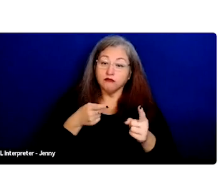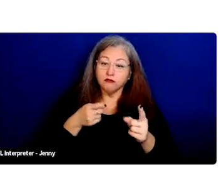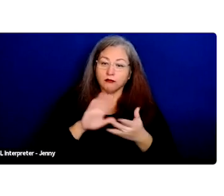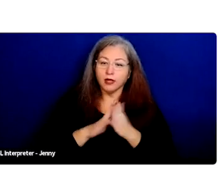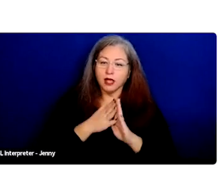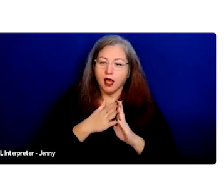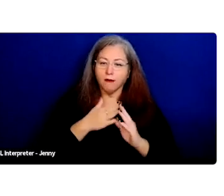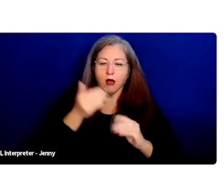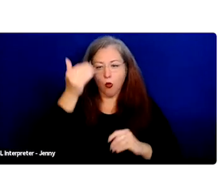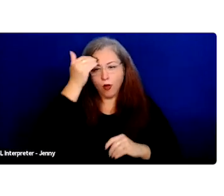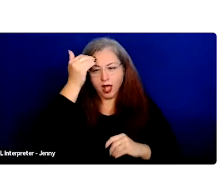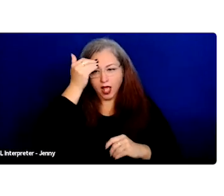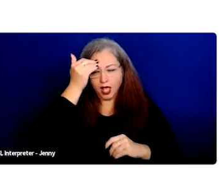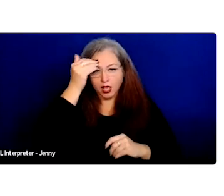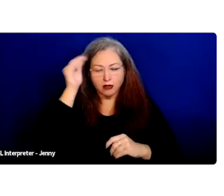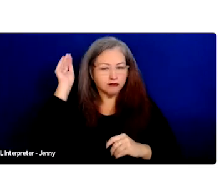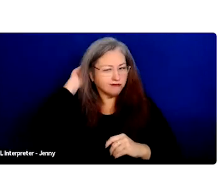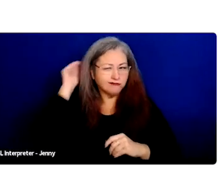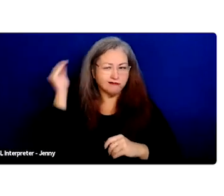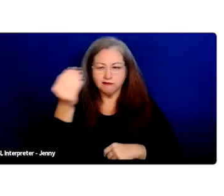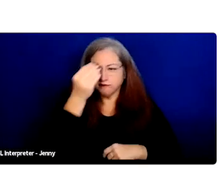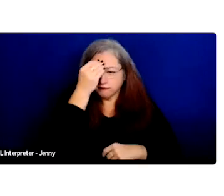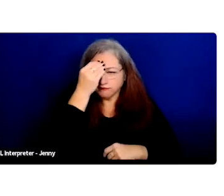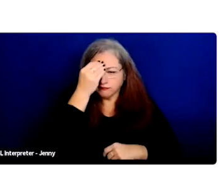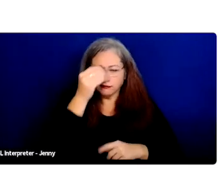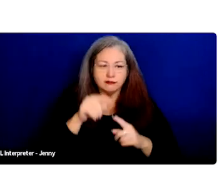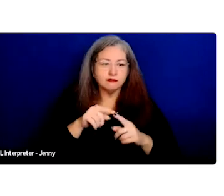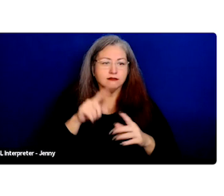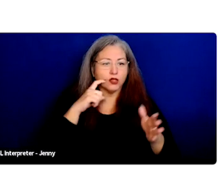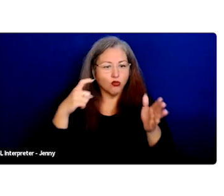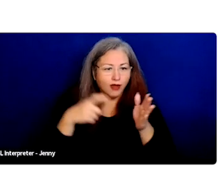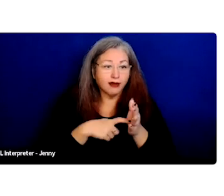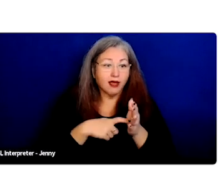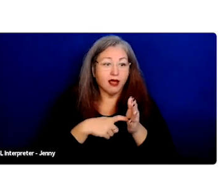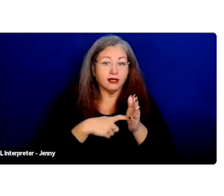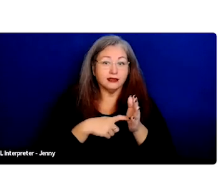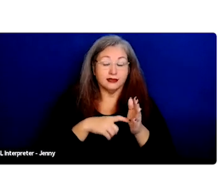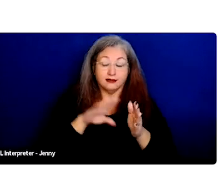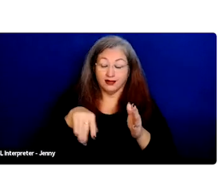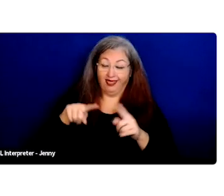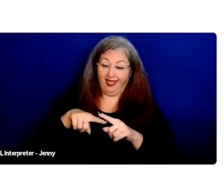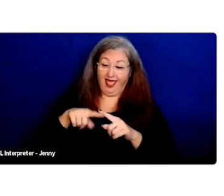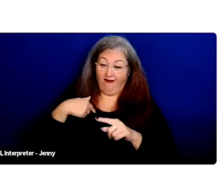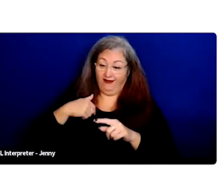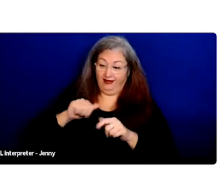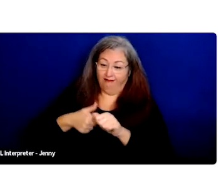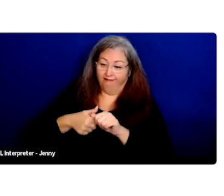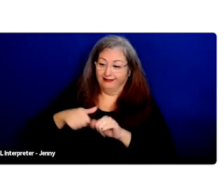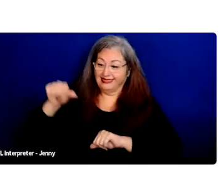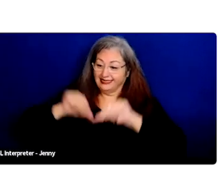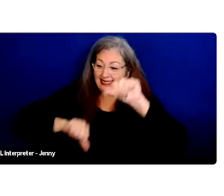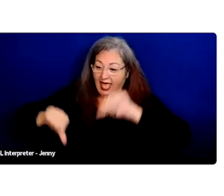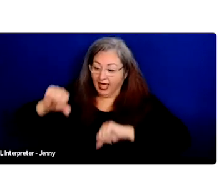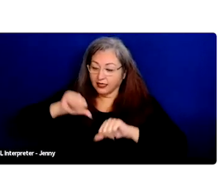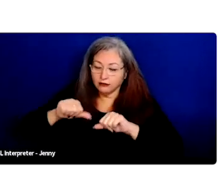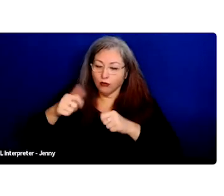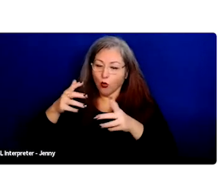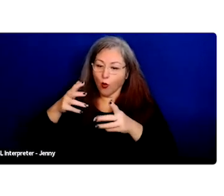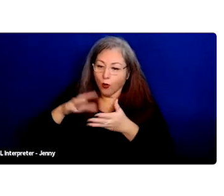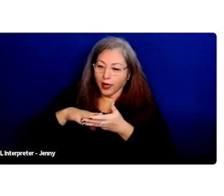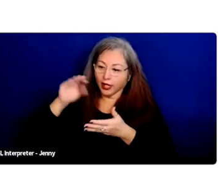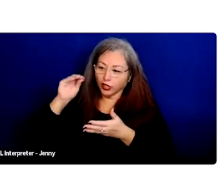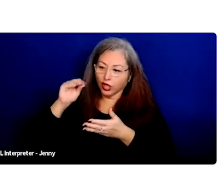also about recognizing that the science, right, the teachings that we have of